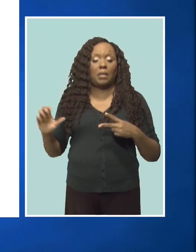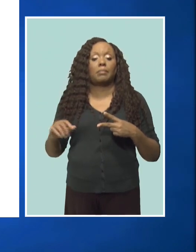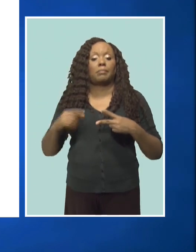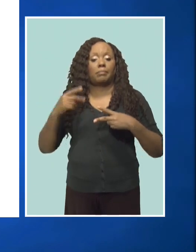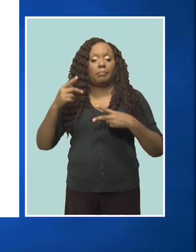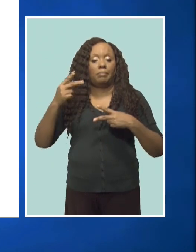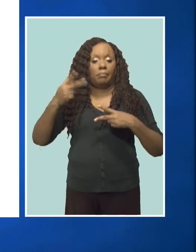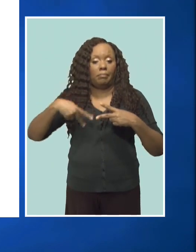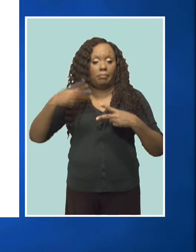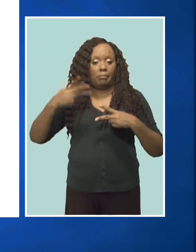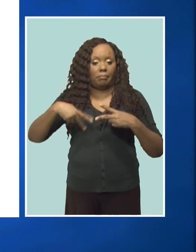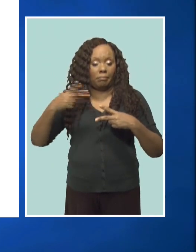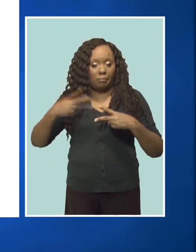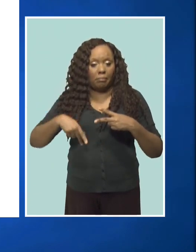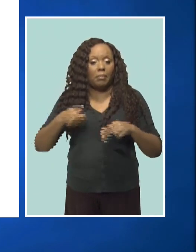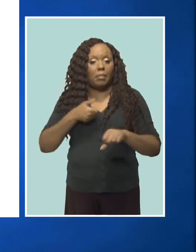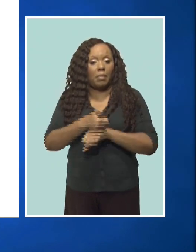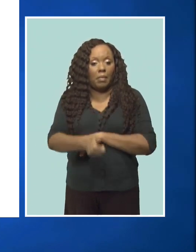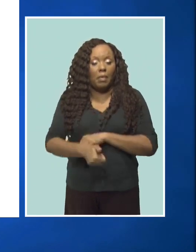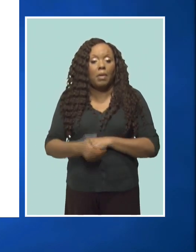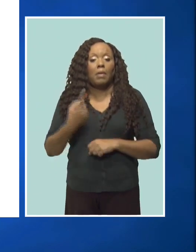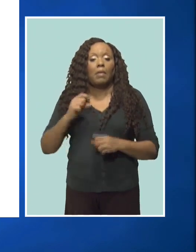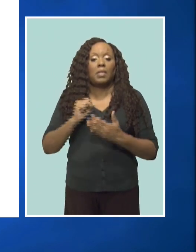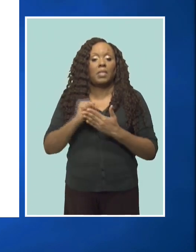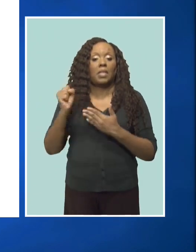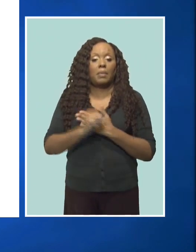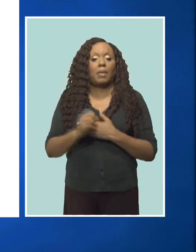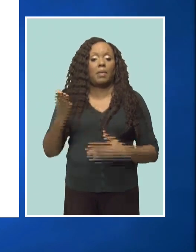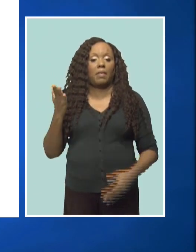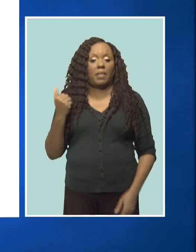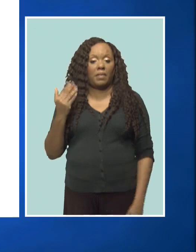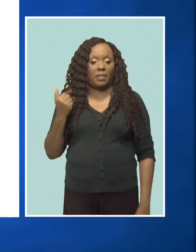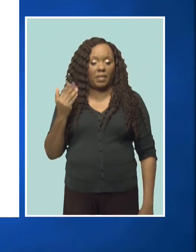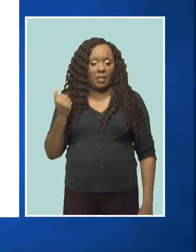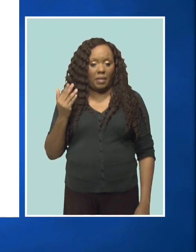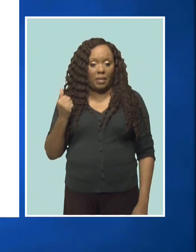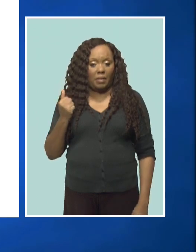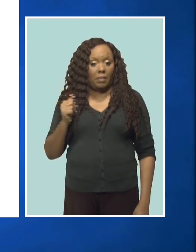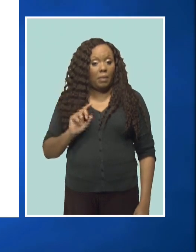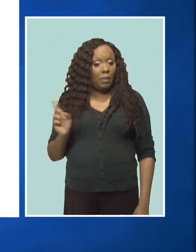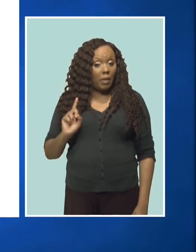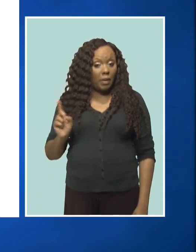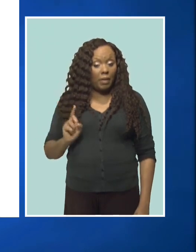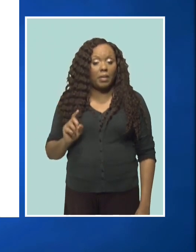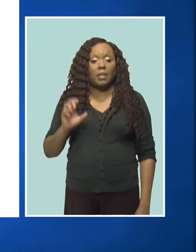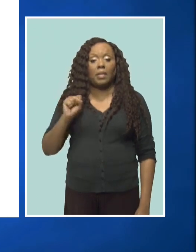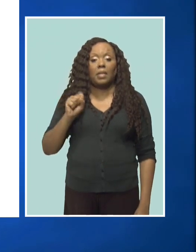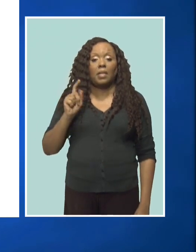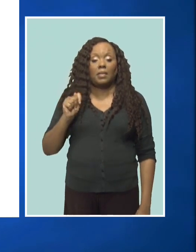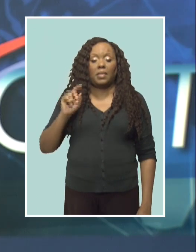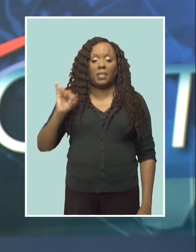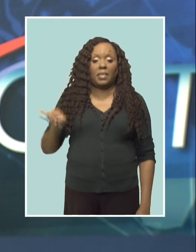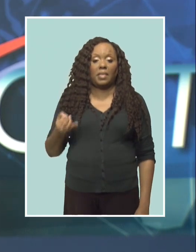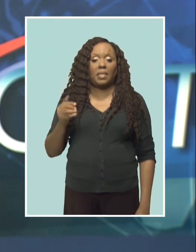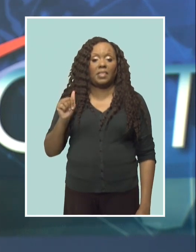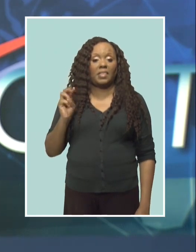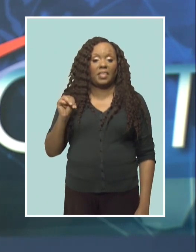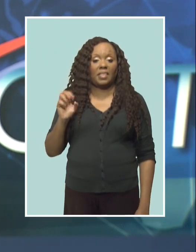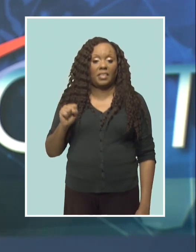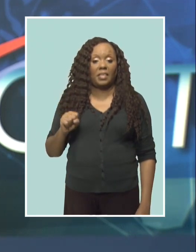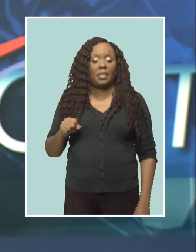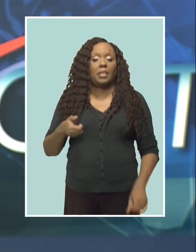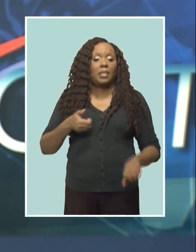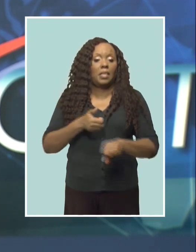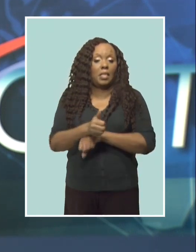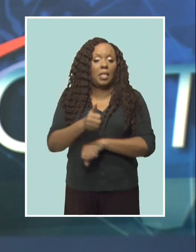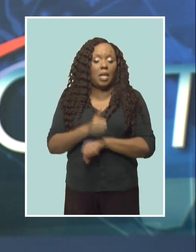Crick Hill. Police say the offences were committed on September 15th whilst at First Avenue, Lower Carlton, St. James. They were charged